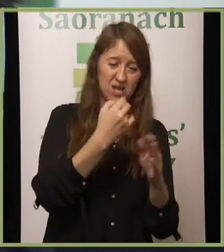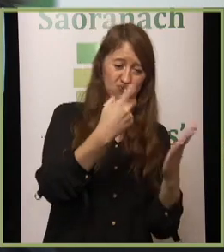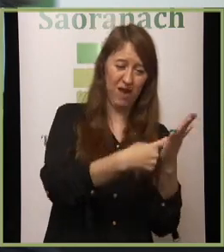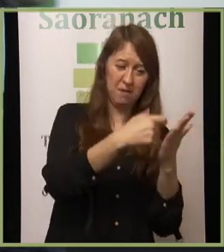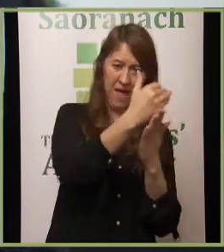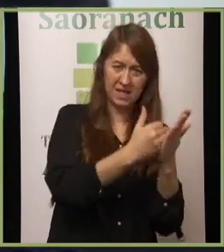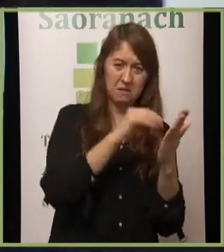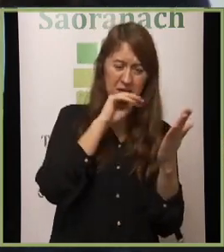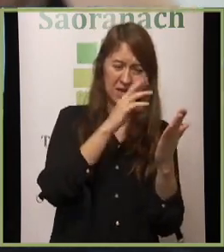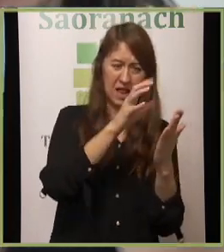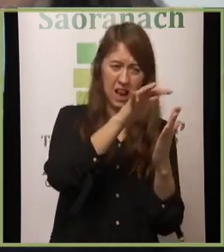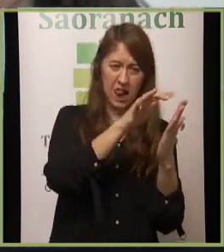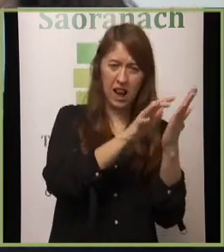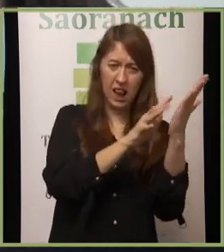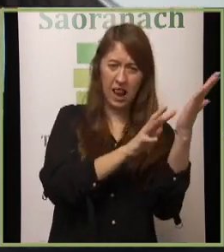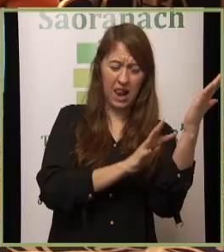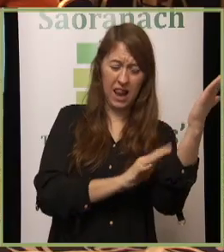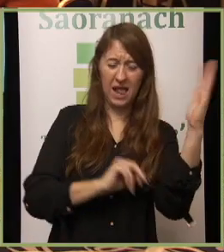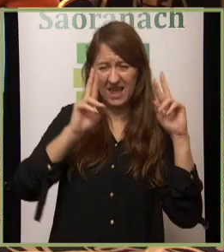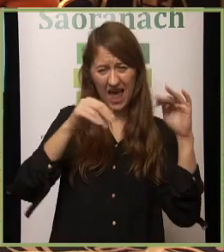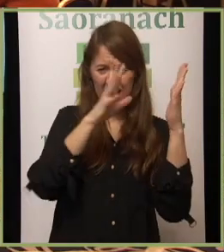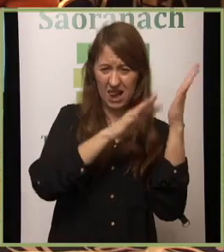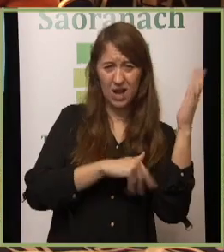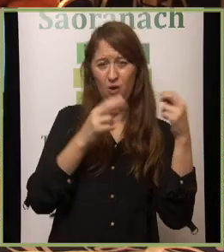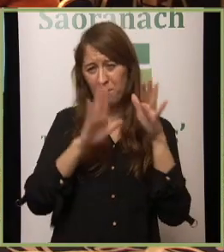Fiona and, sorry, on table 11, I'm sorry.